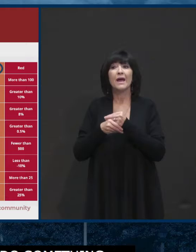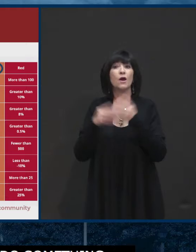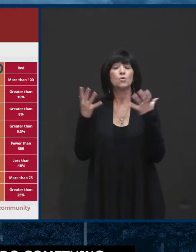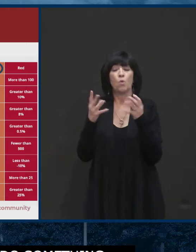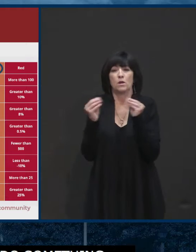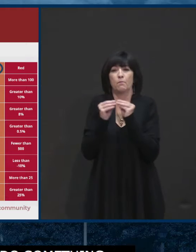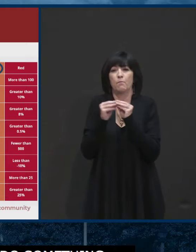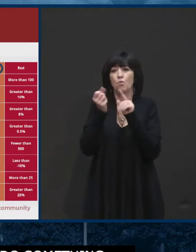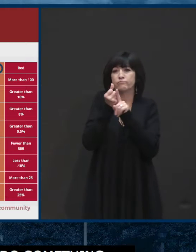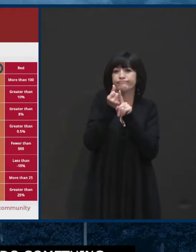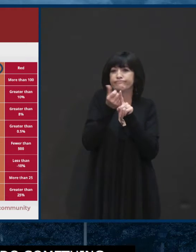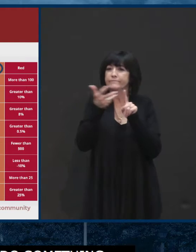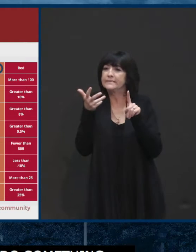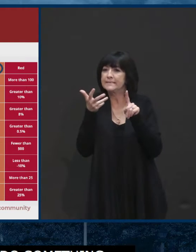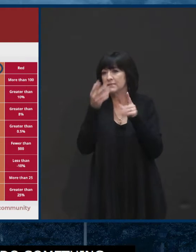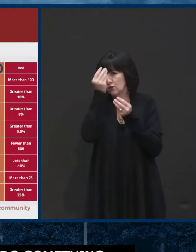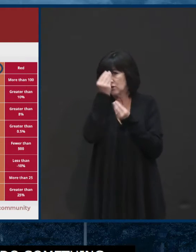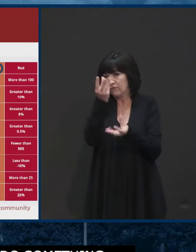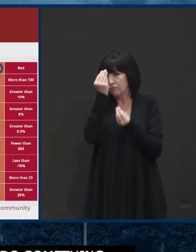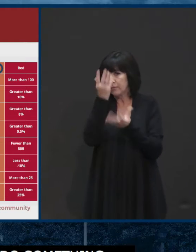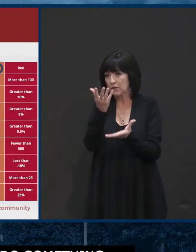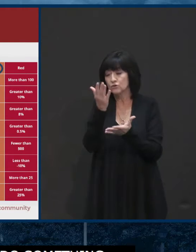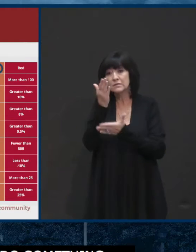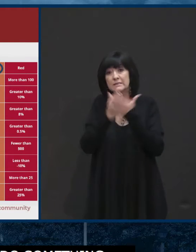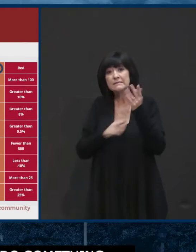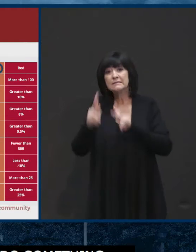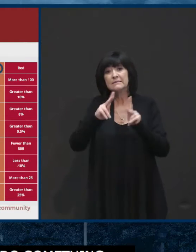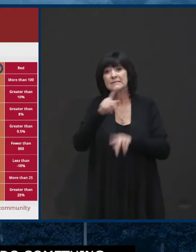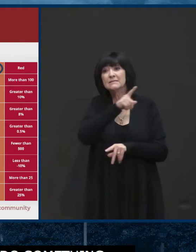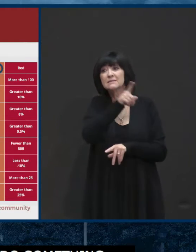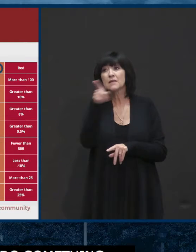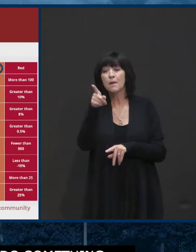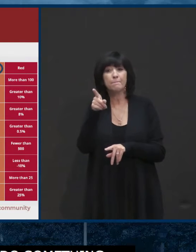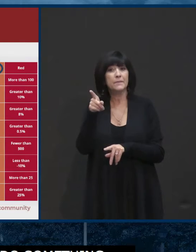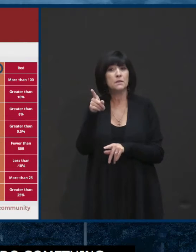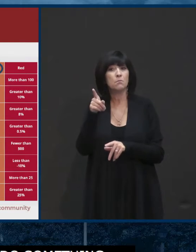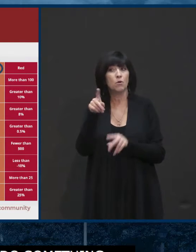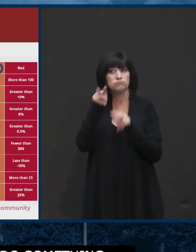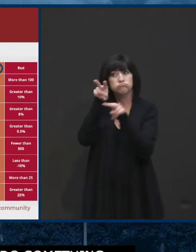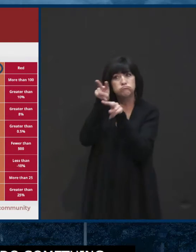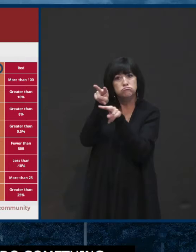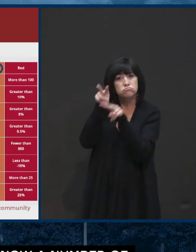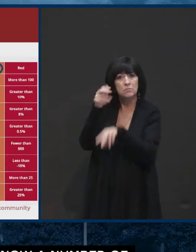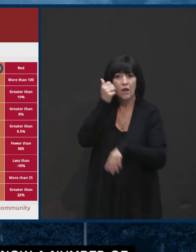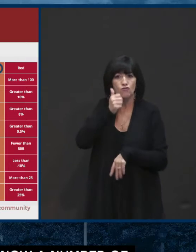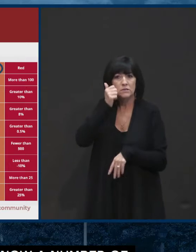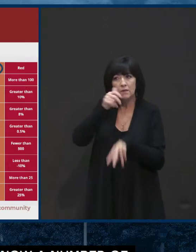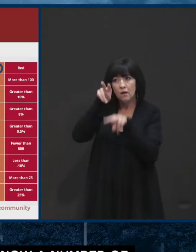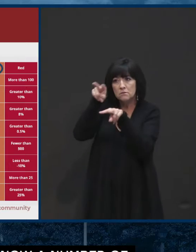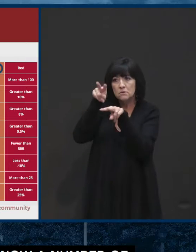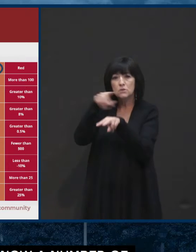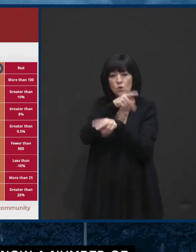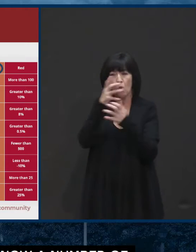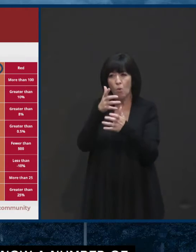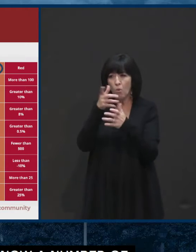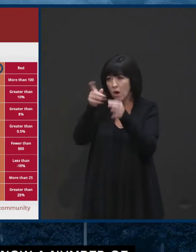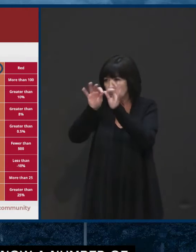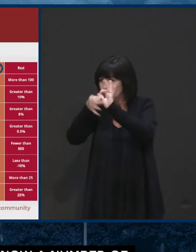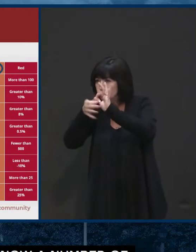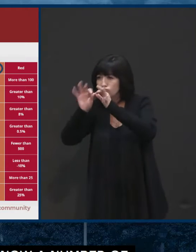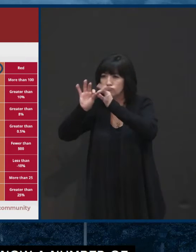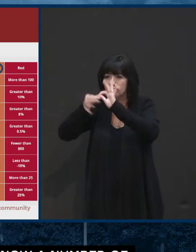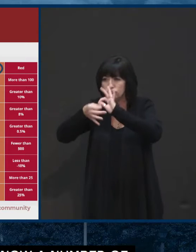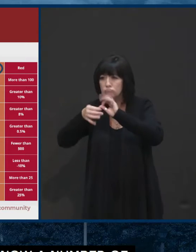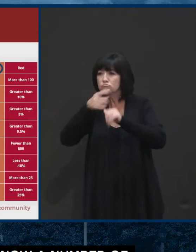information. We know a number of people out there are looking very closely at the data and really trying to understand what the data tell us